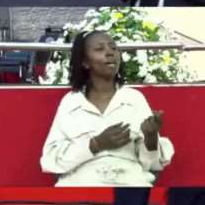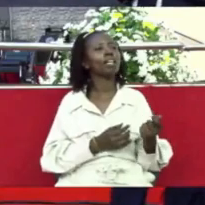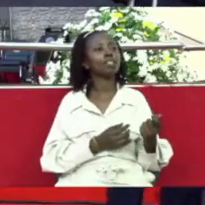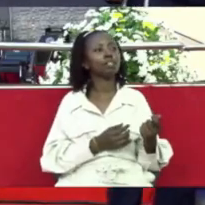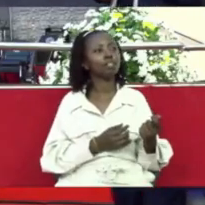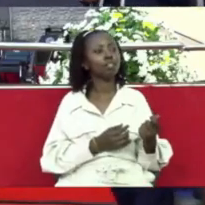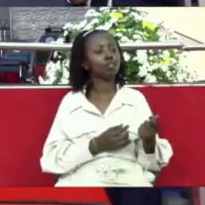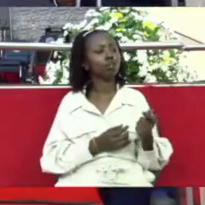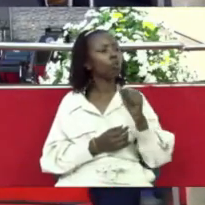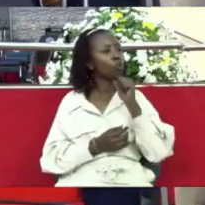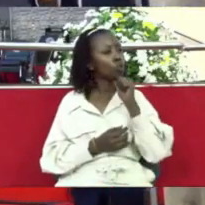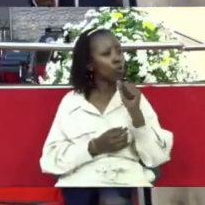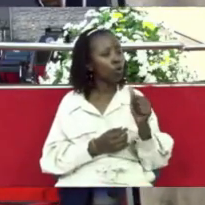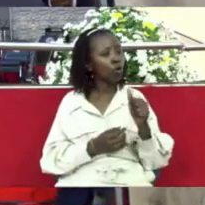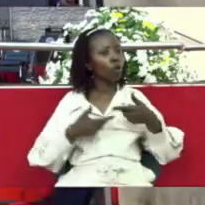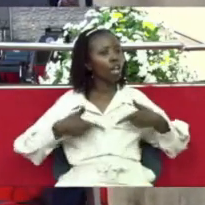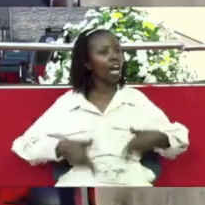Don't let